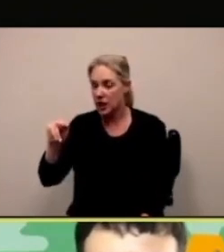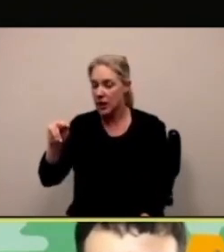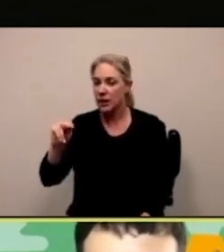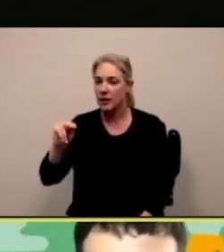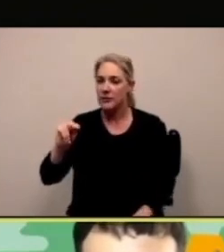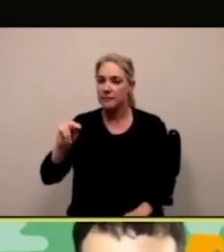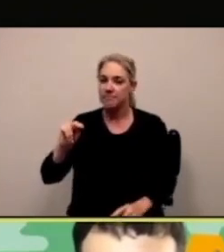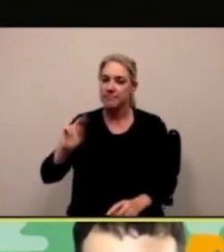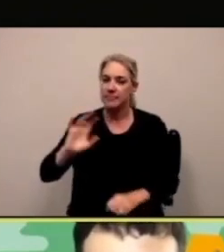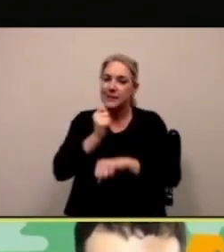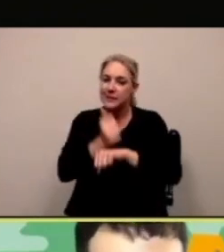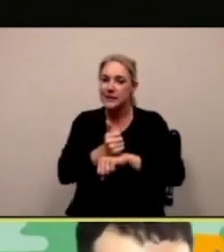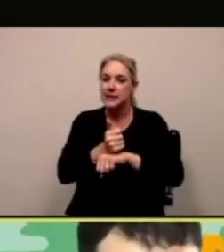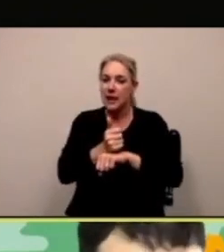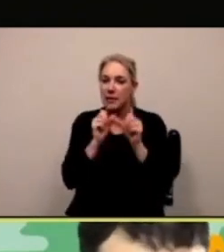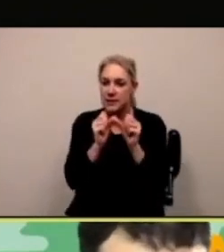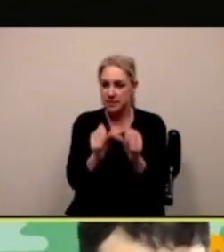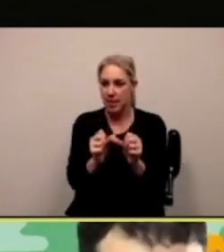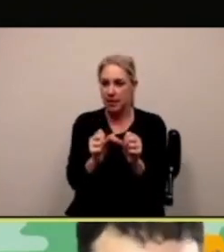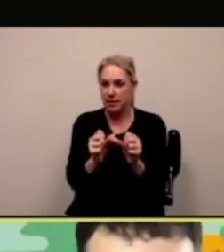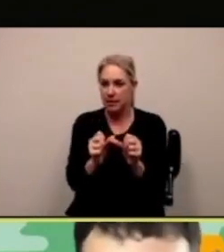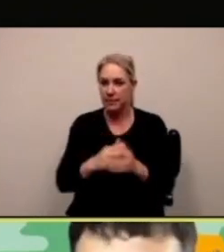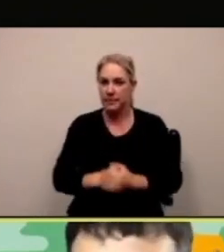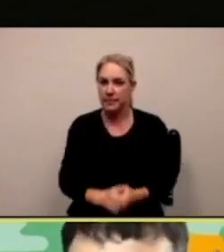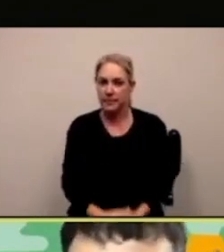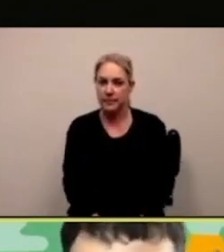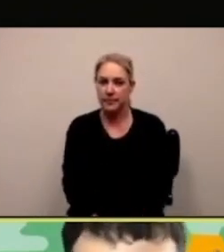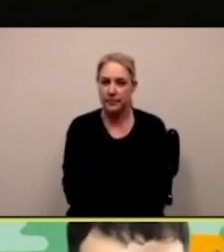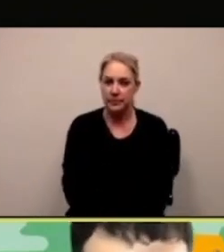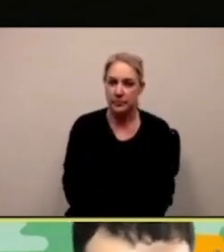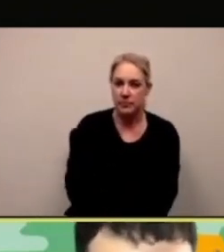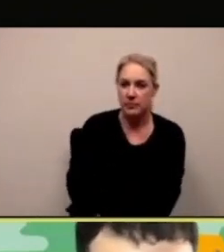And one other example.